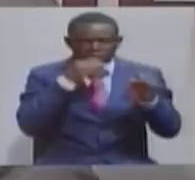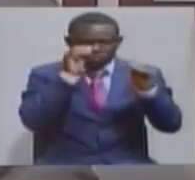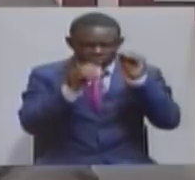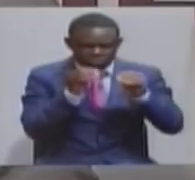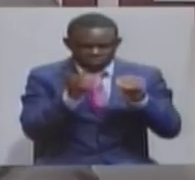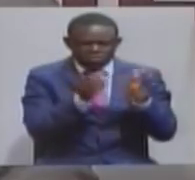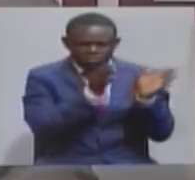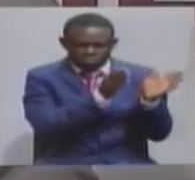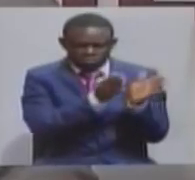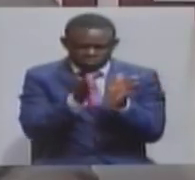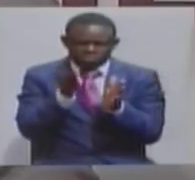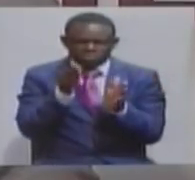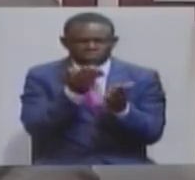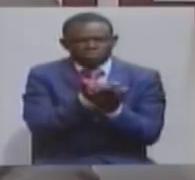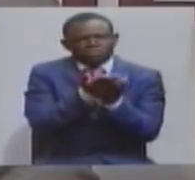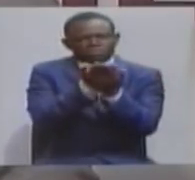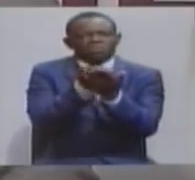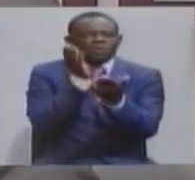the Constitution.